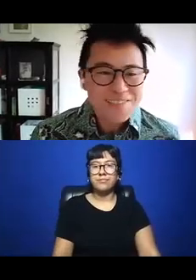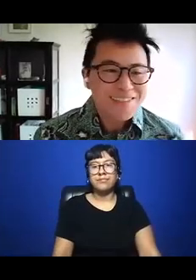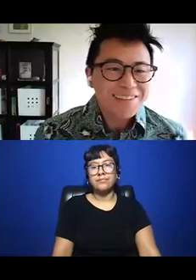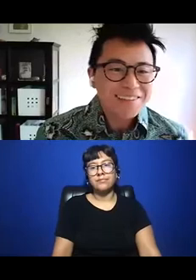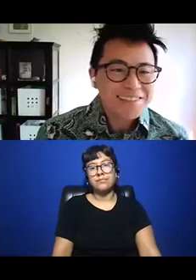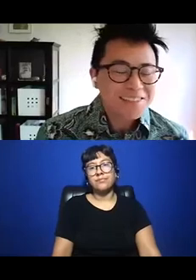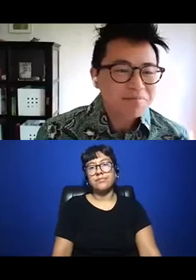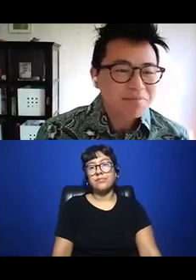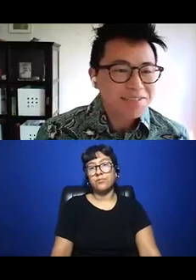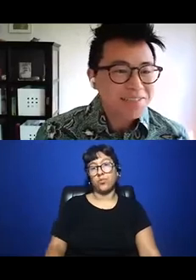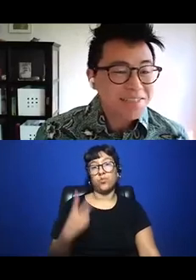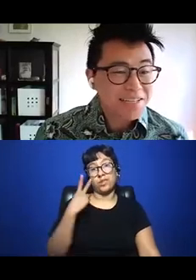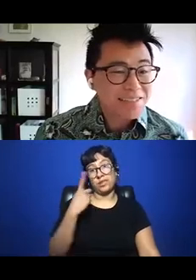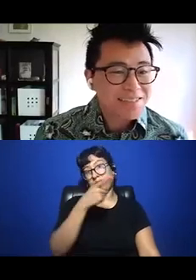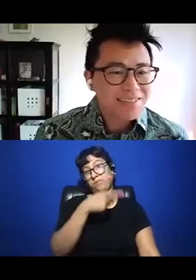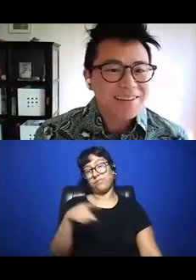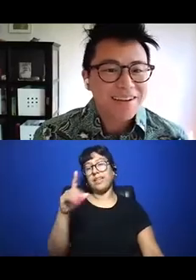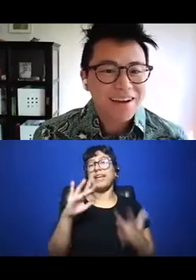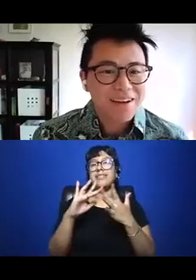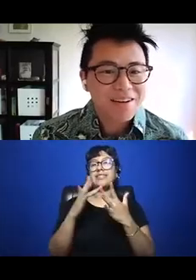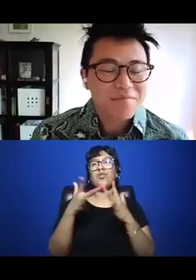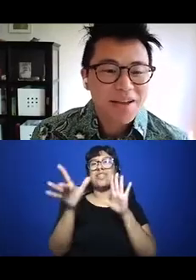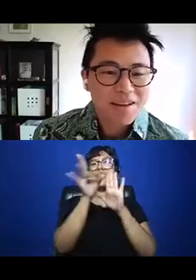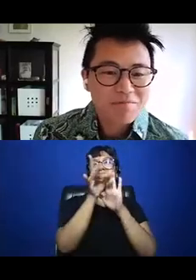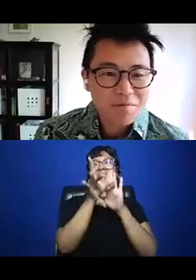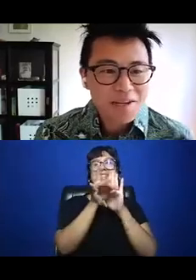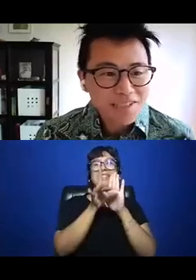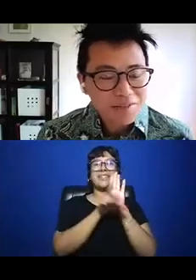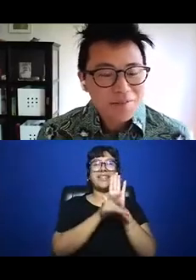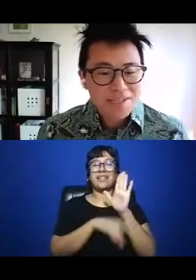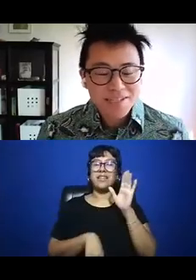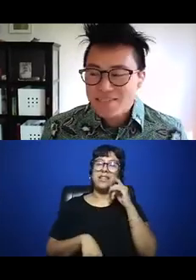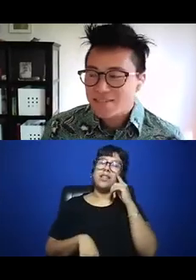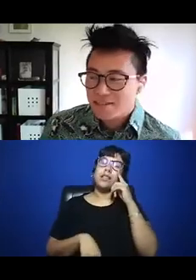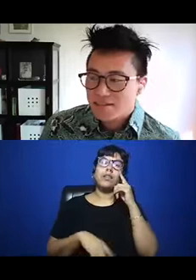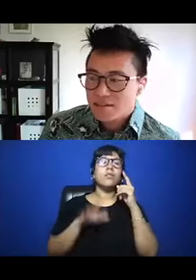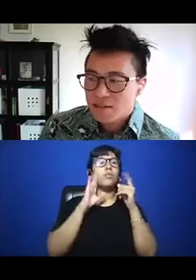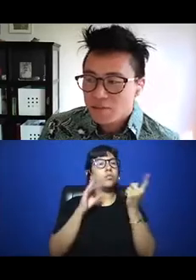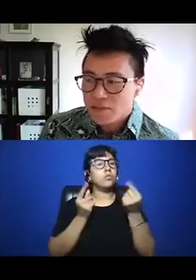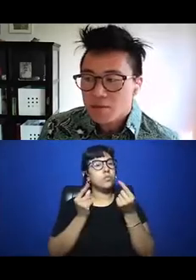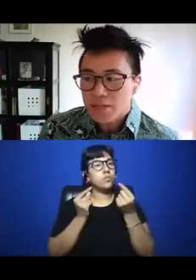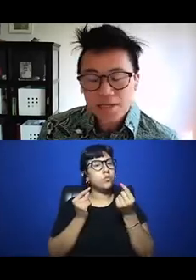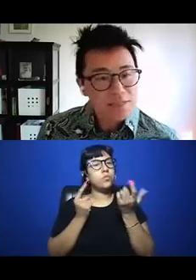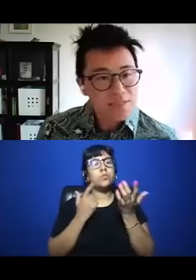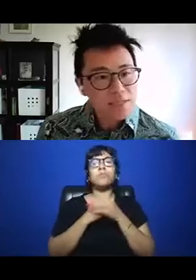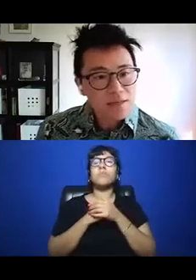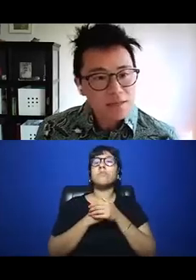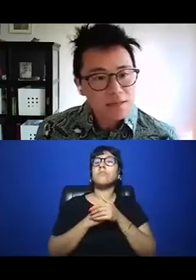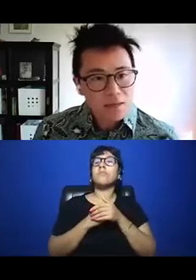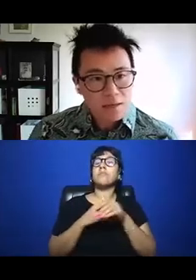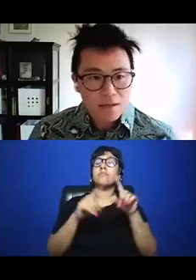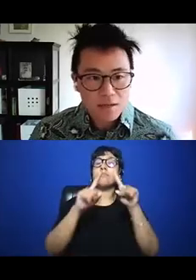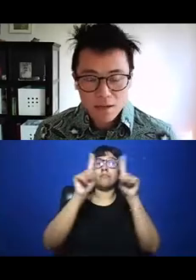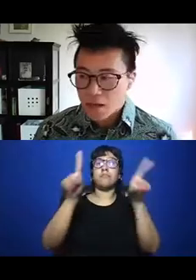What you'll see here is some digital stickies. And what we're going to do is you can double click in a